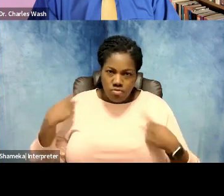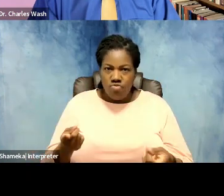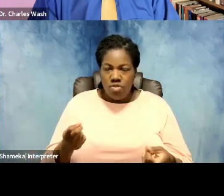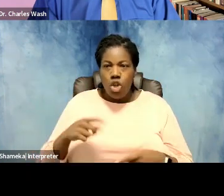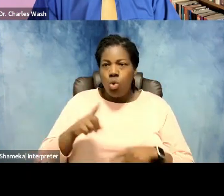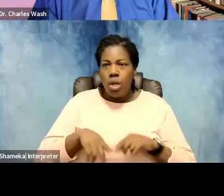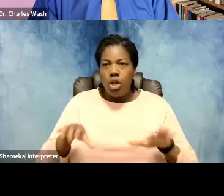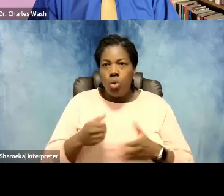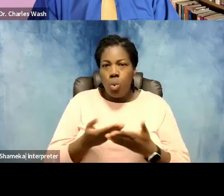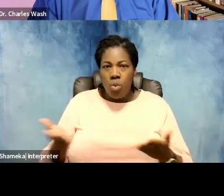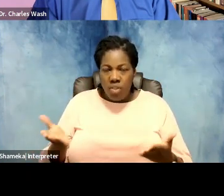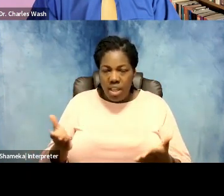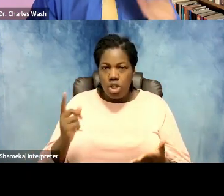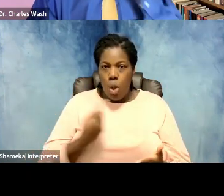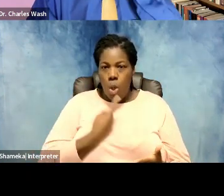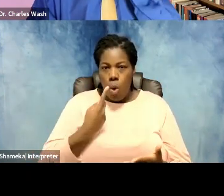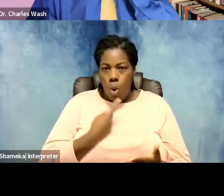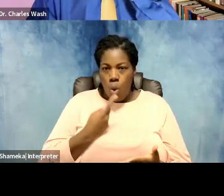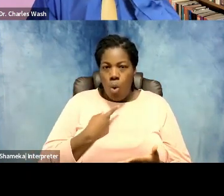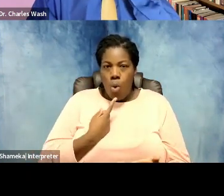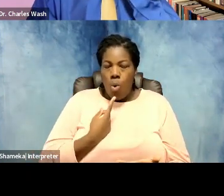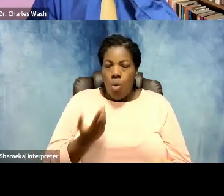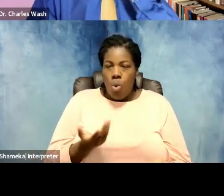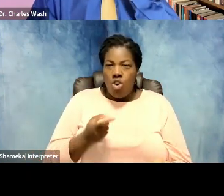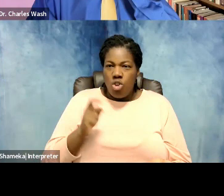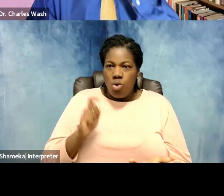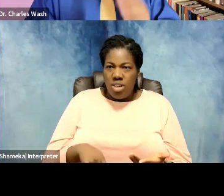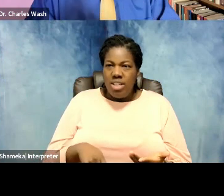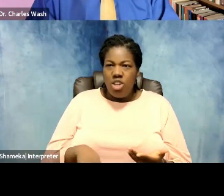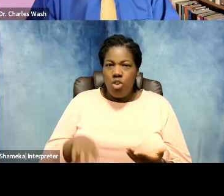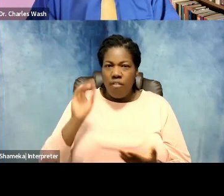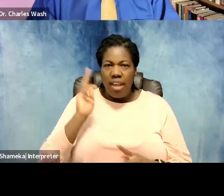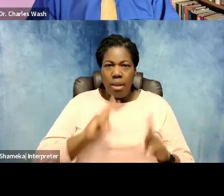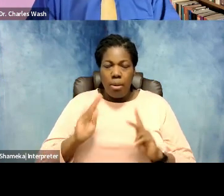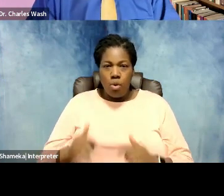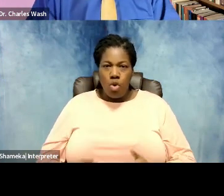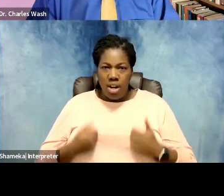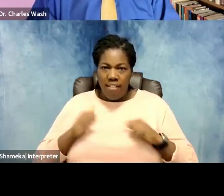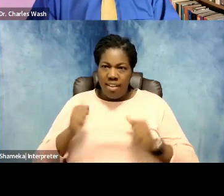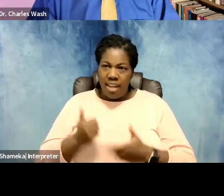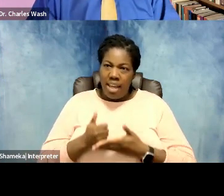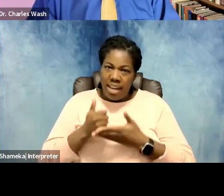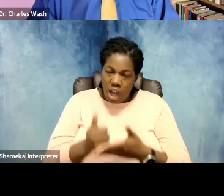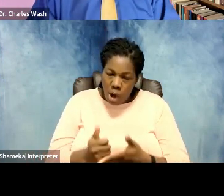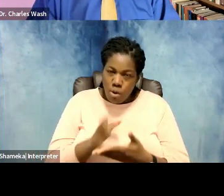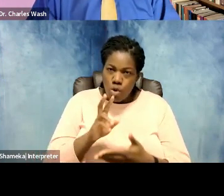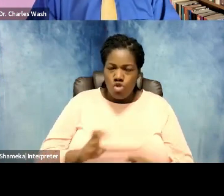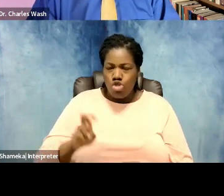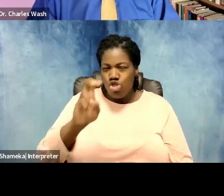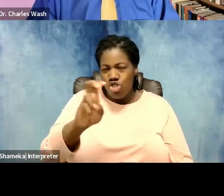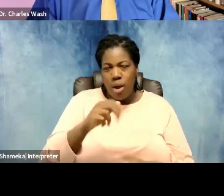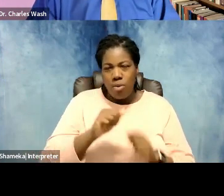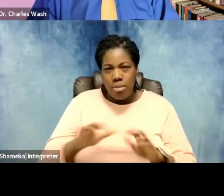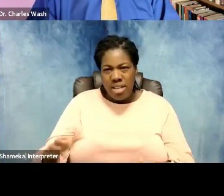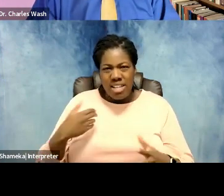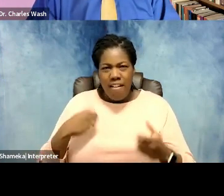can't do things alone. You need to be able to find those individuals in your life that can help you along your journey. And I was very blessed to